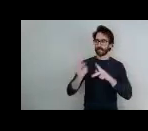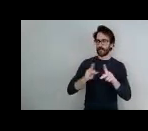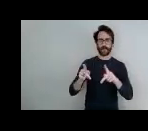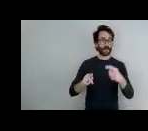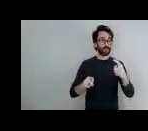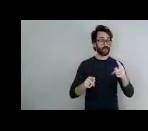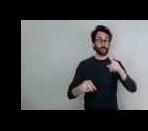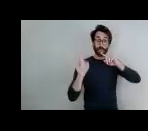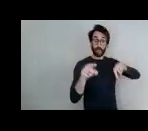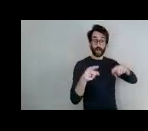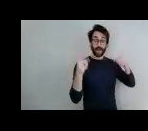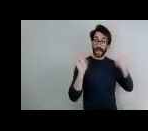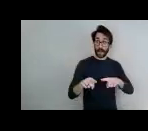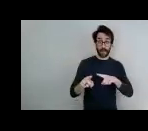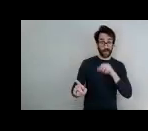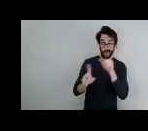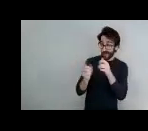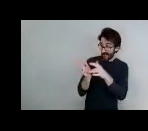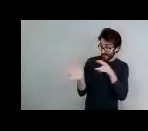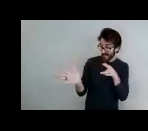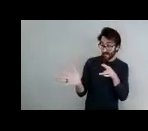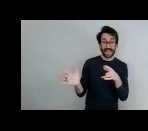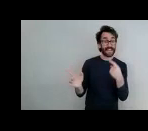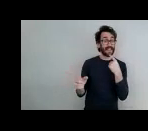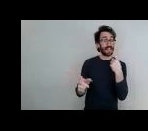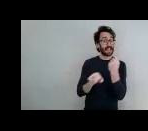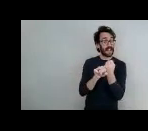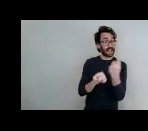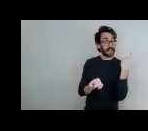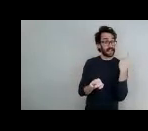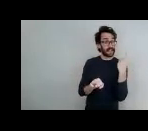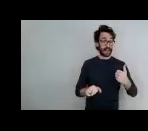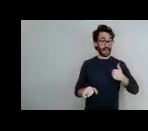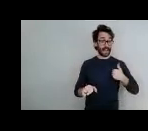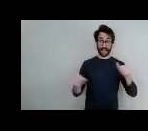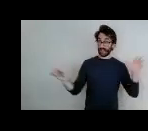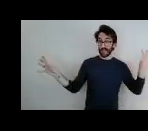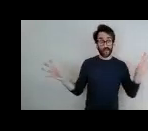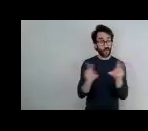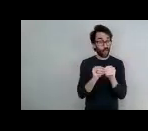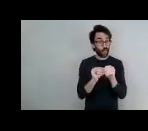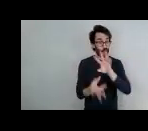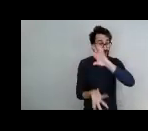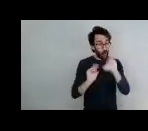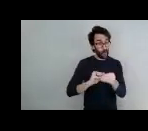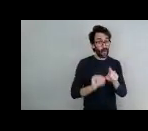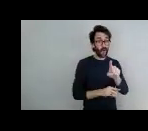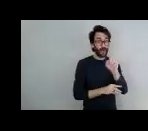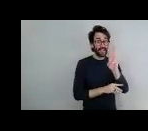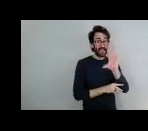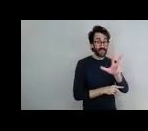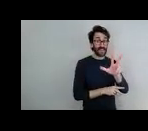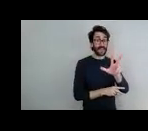that last year, Canadians reported losing $163 million to investment fraud. That's a lot of